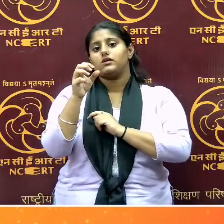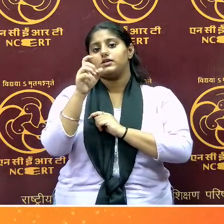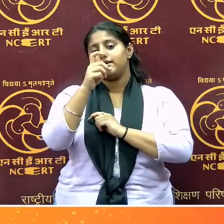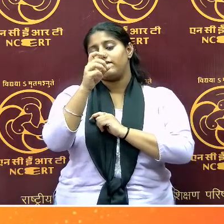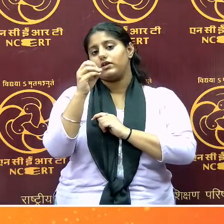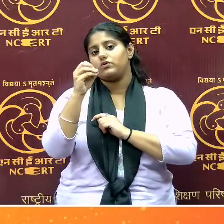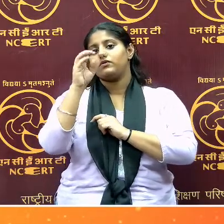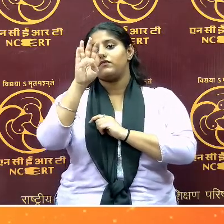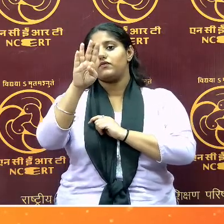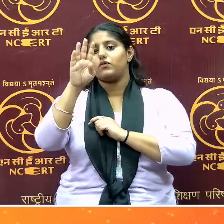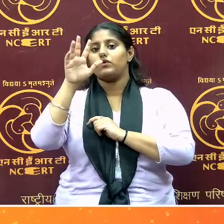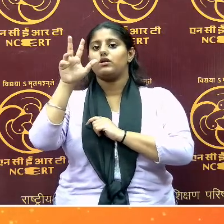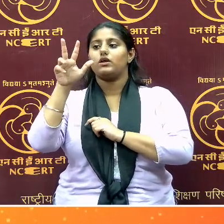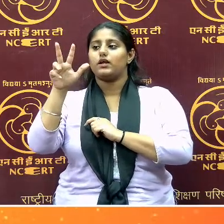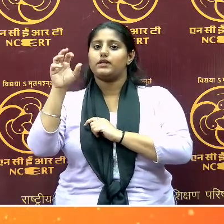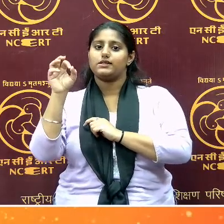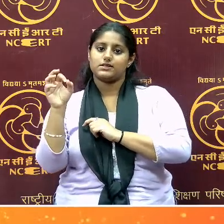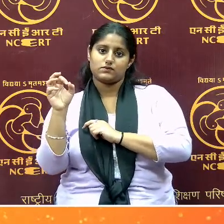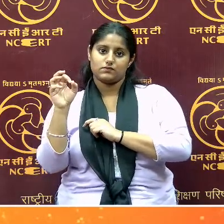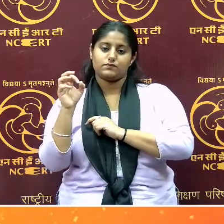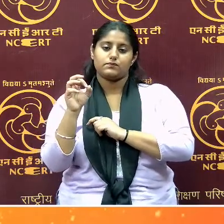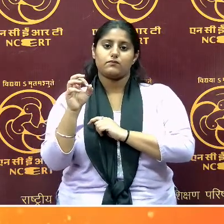7418, which is greater than